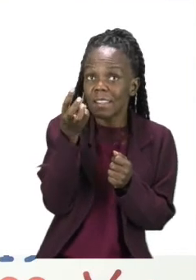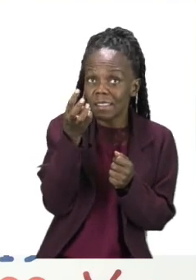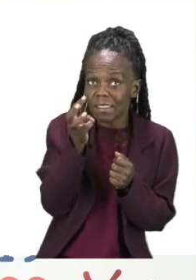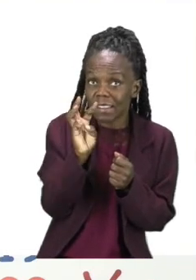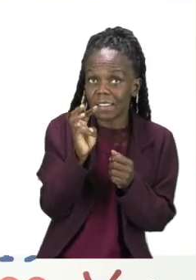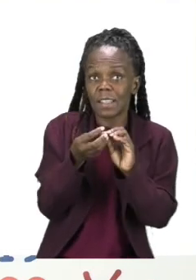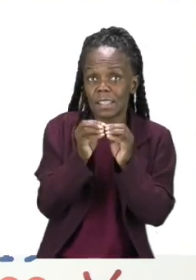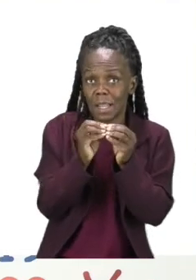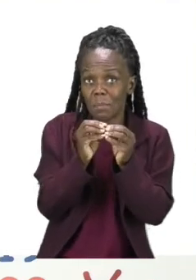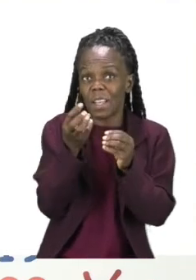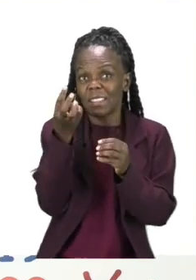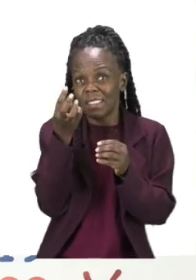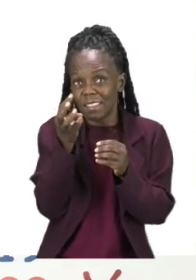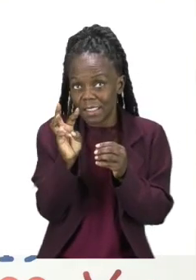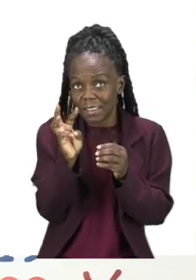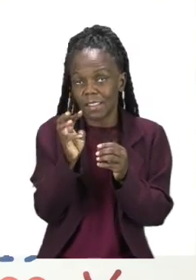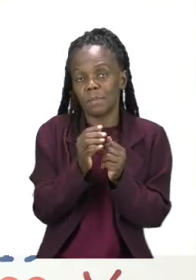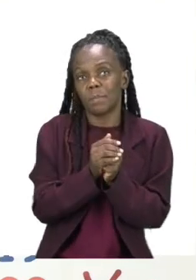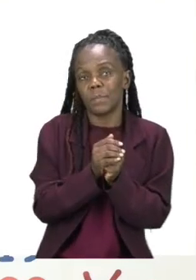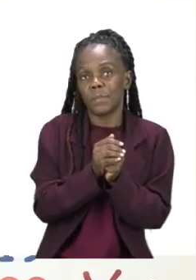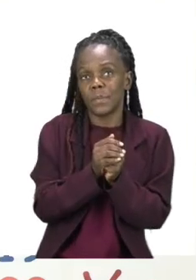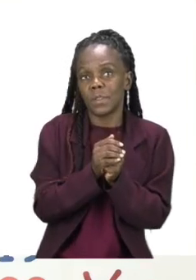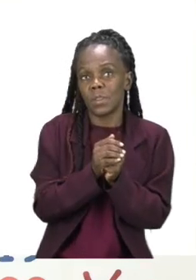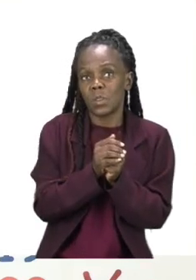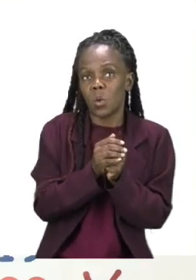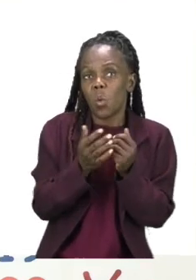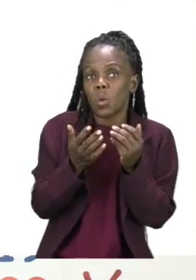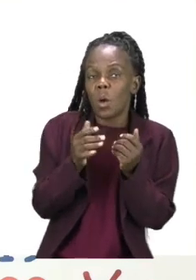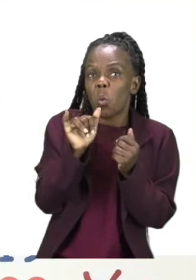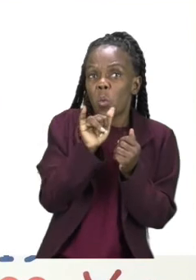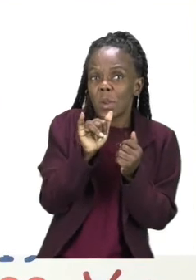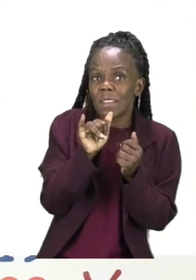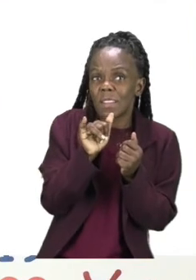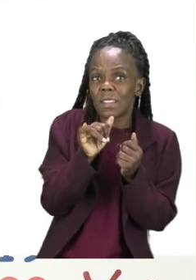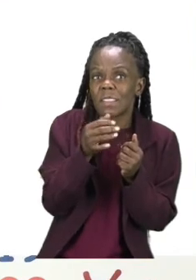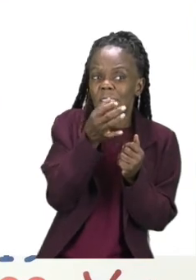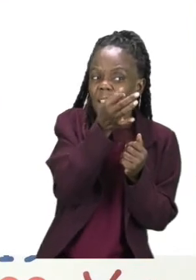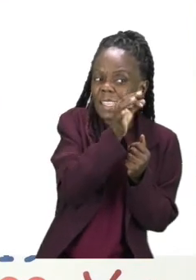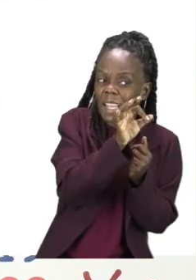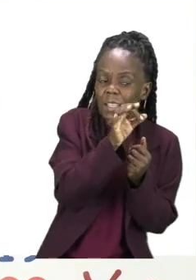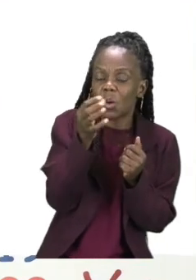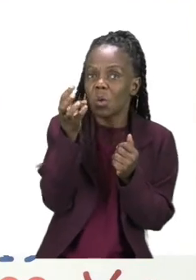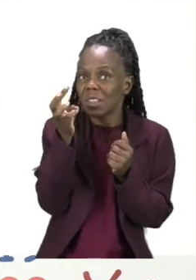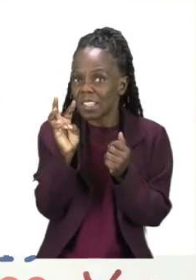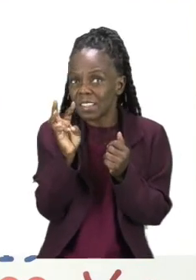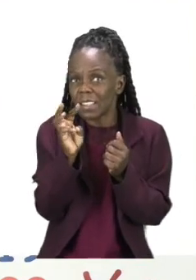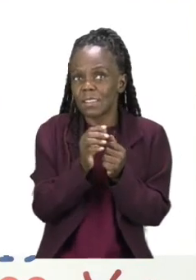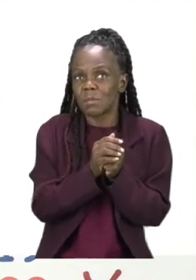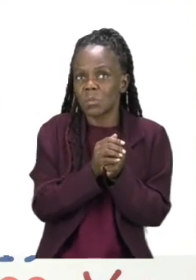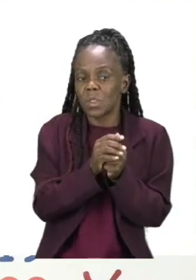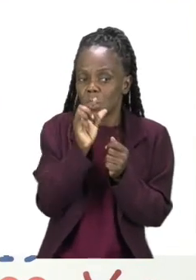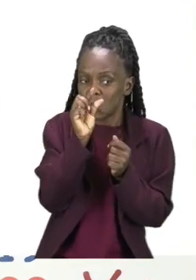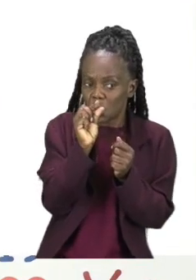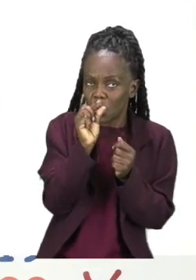only had 9 and 6 left. So we are going to cross out 6 and write our 6